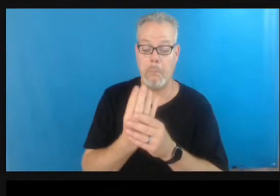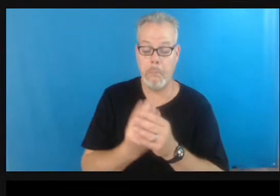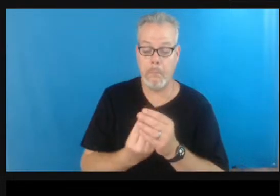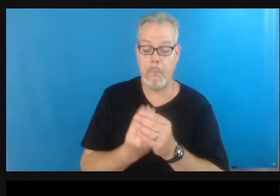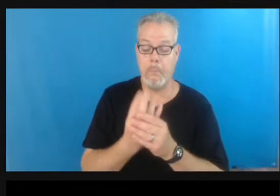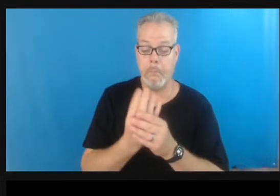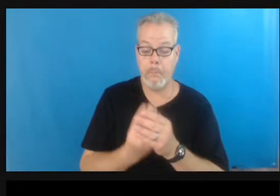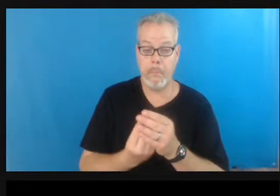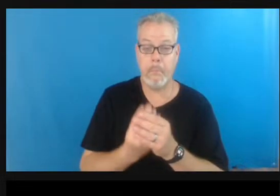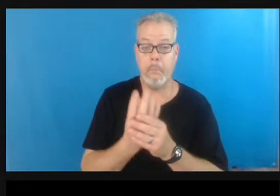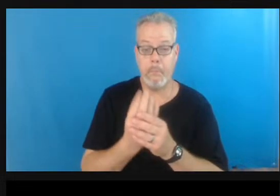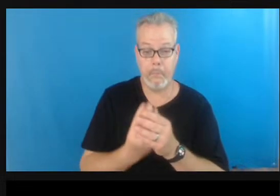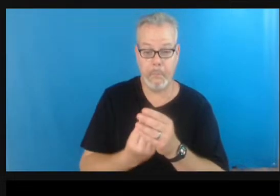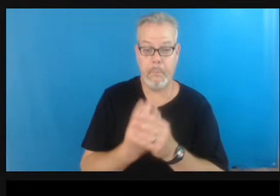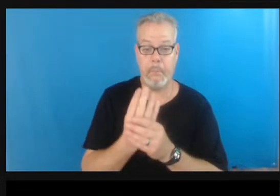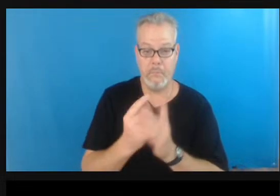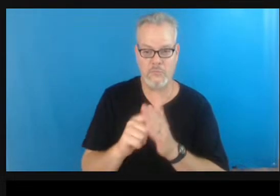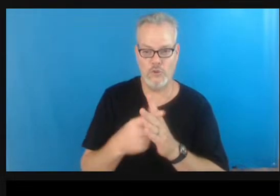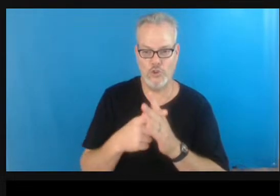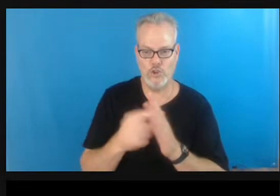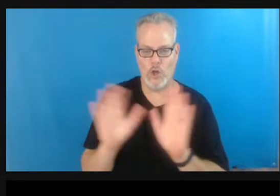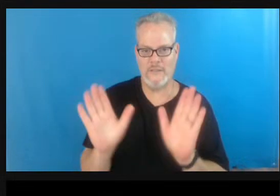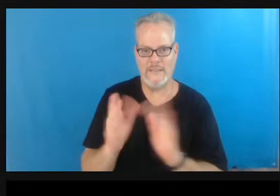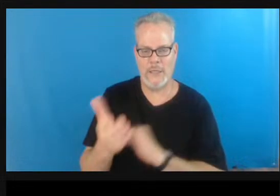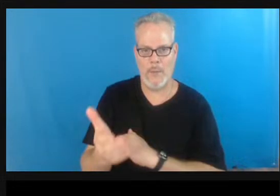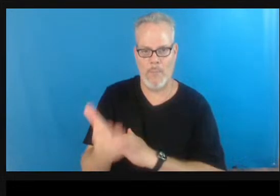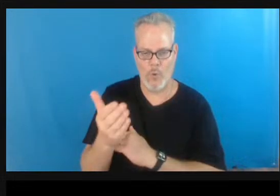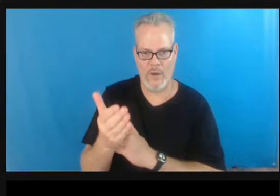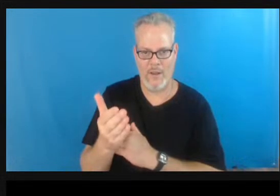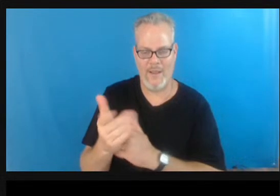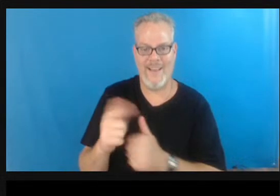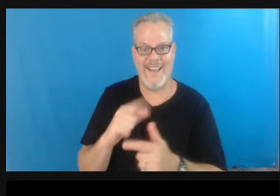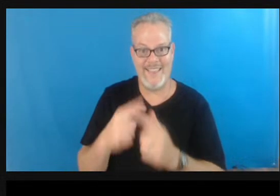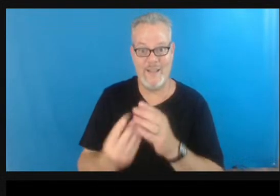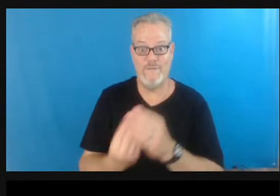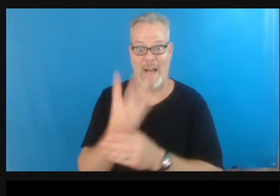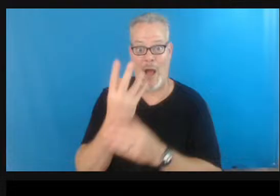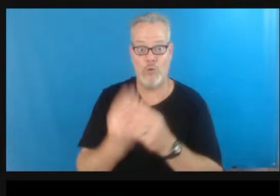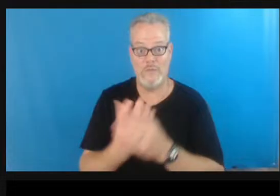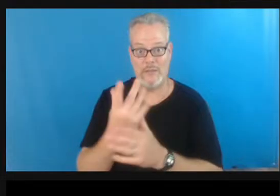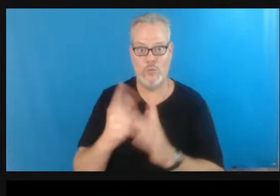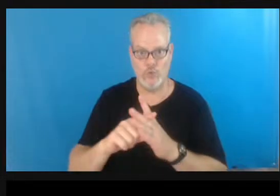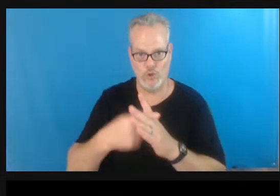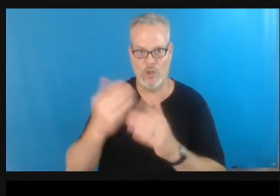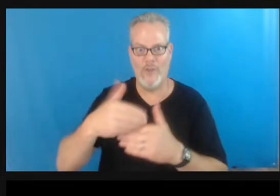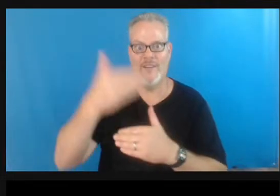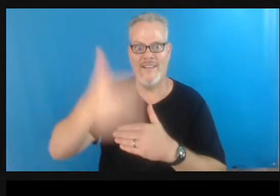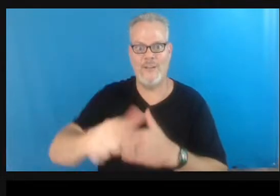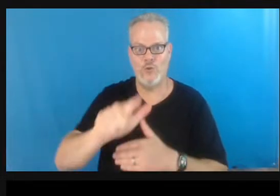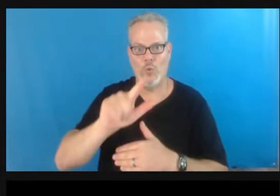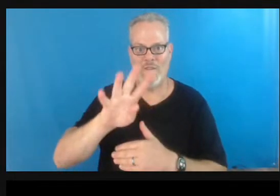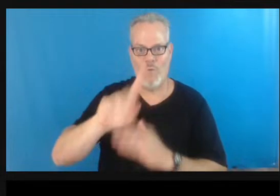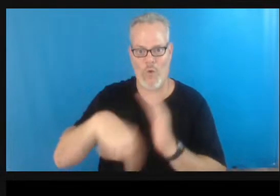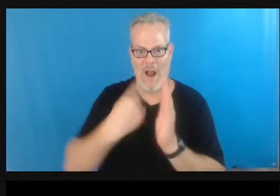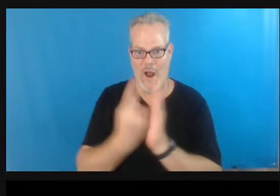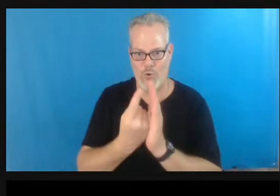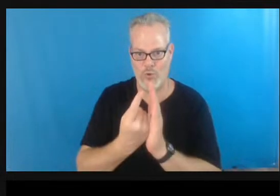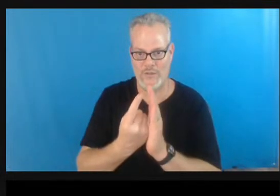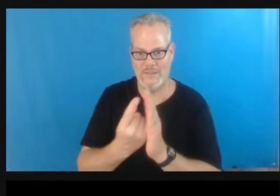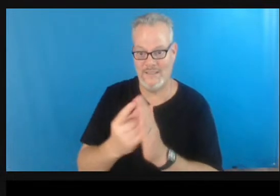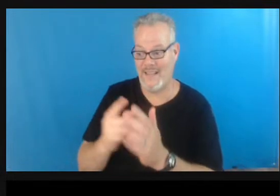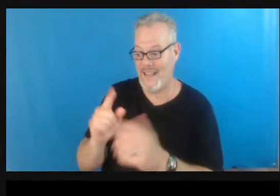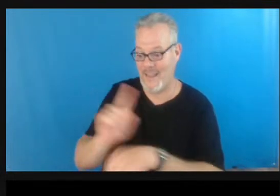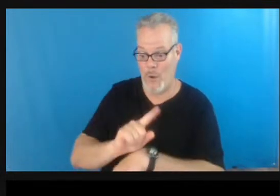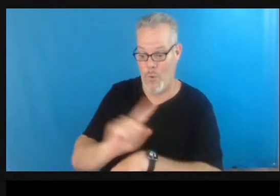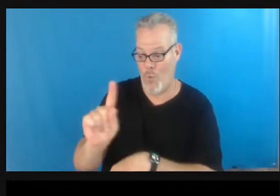They say fountains are likely to start in the next 24 hours. And they put out an update at 1:28 p.m. that says that